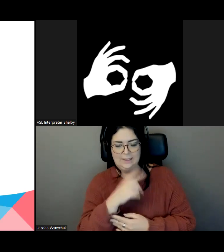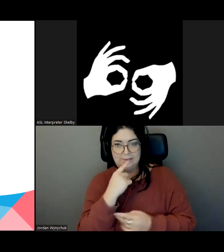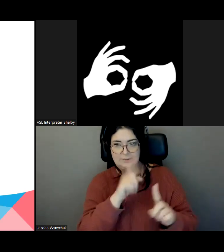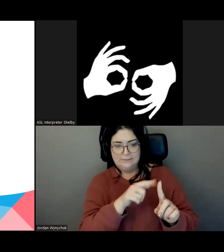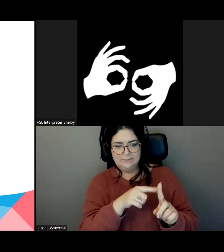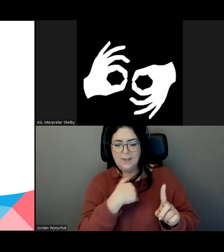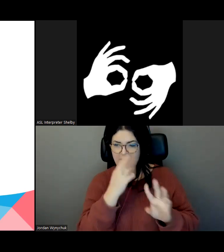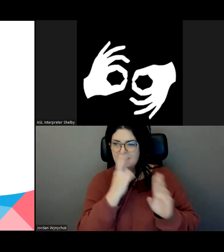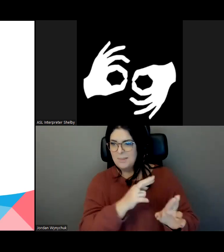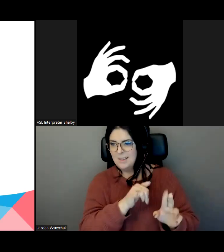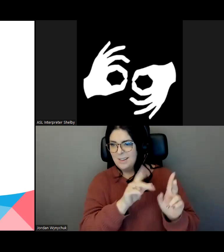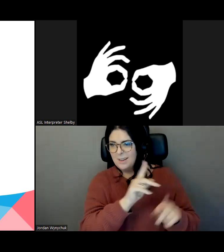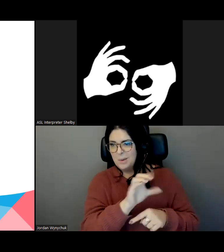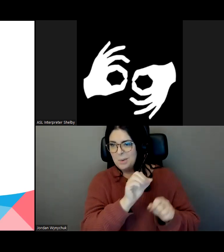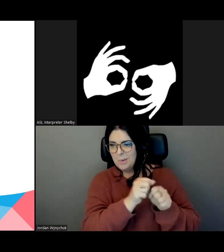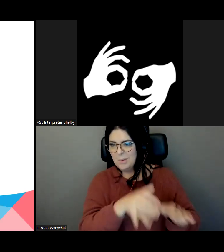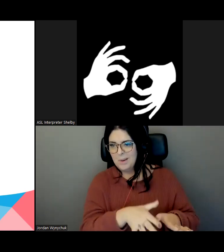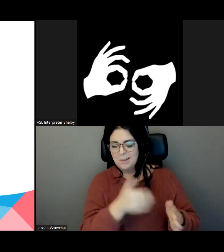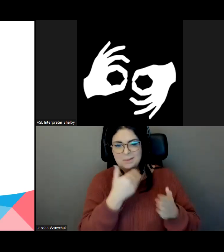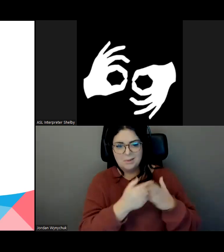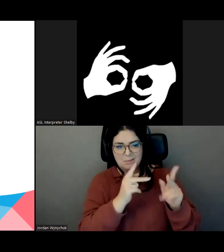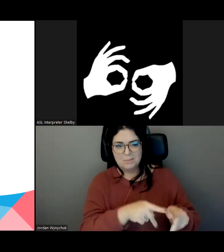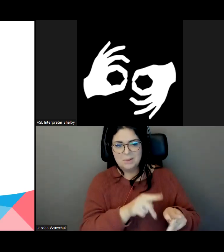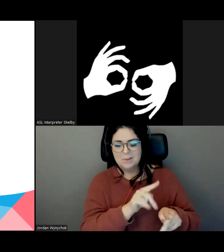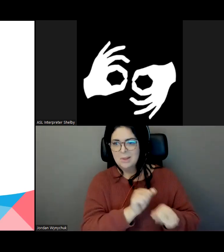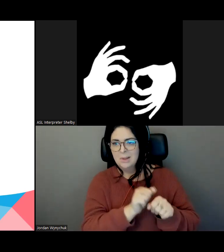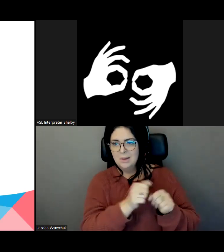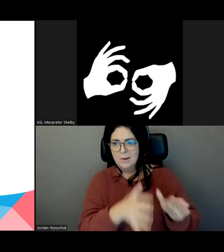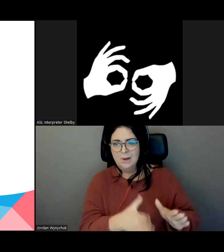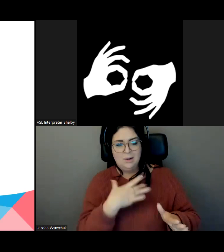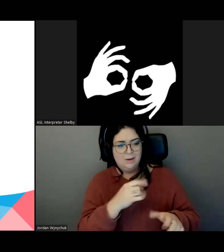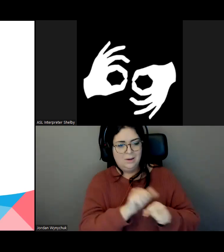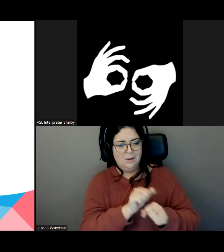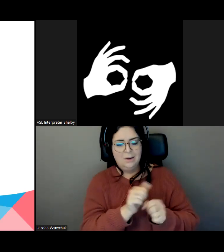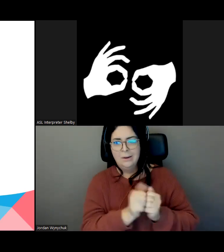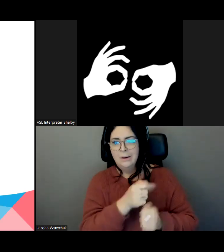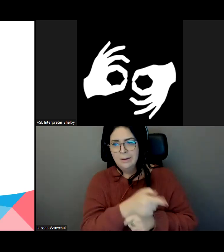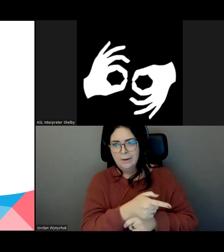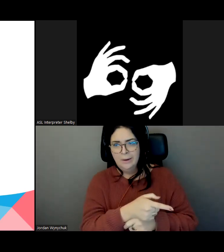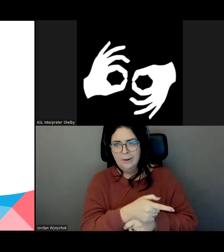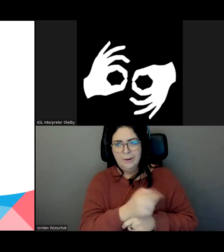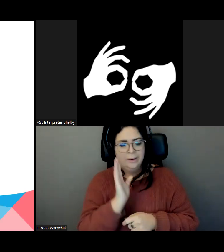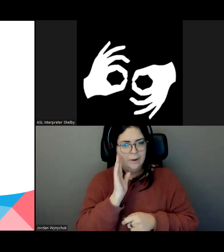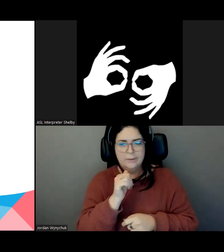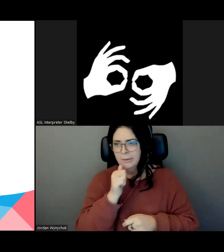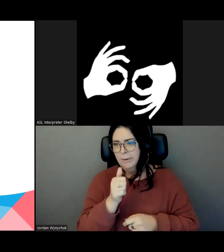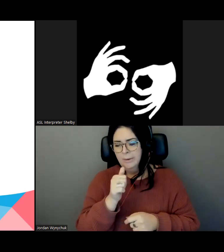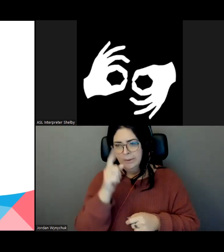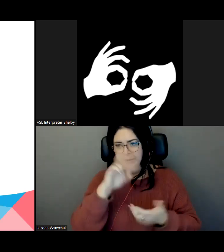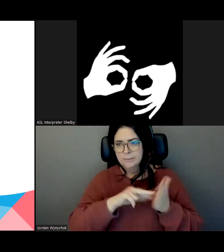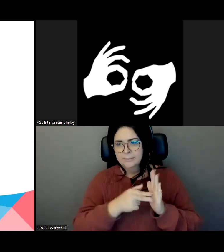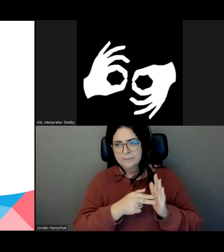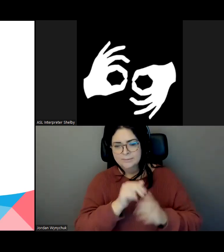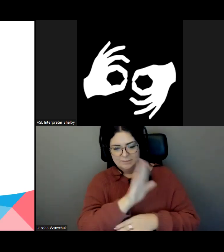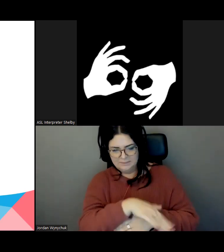for her, and as a person and a coworker, I really liked working with her, and I knew she didn't do it intentionally. So I just said,